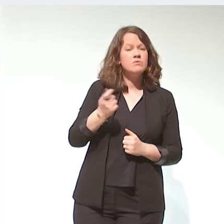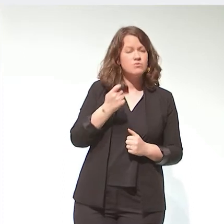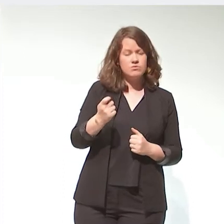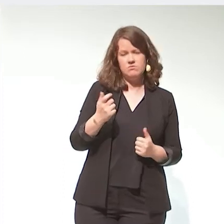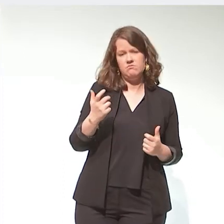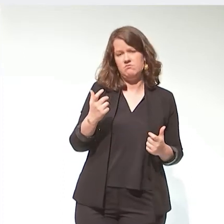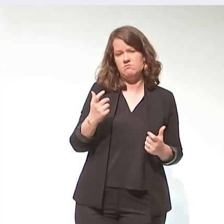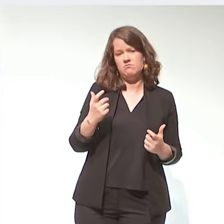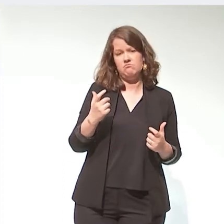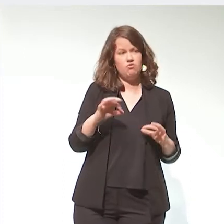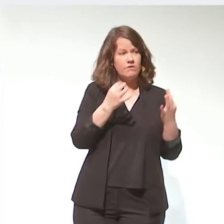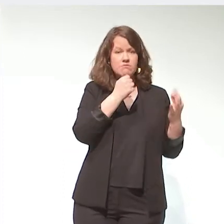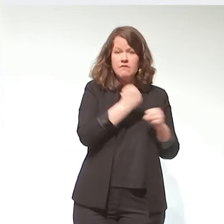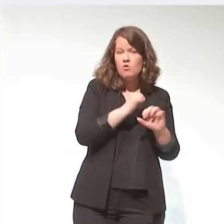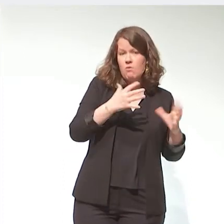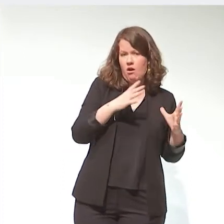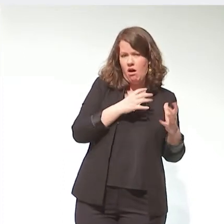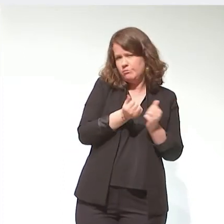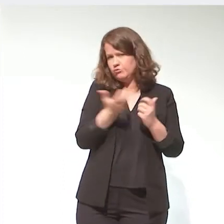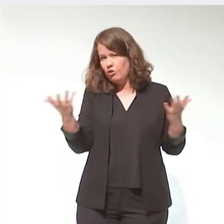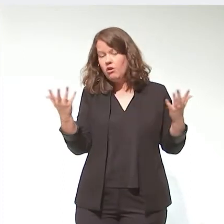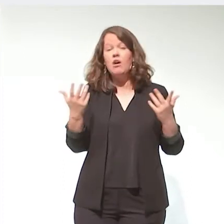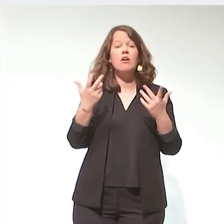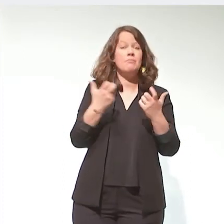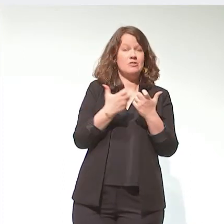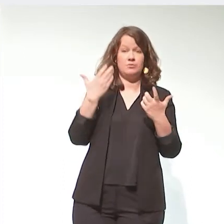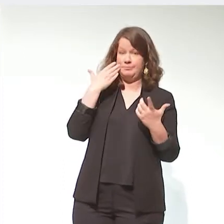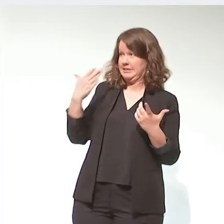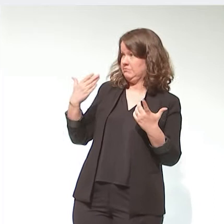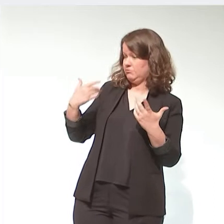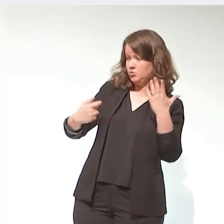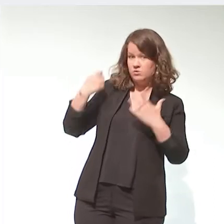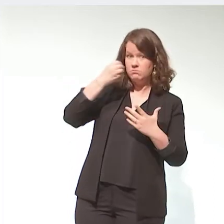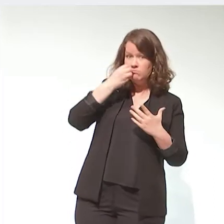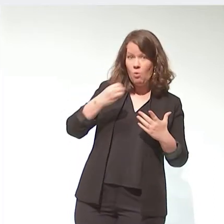employment networks, employers' attitudes, and accessible employment structures.